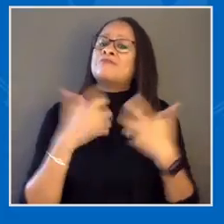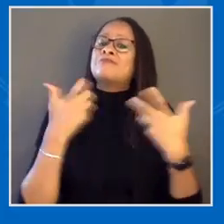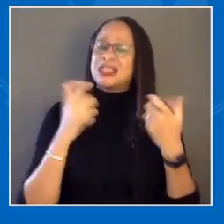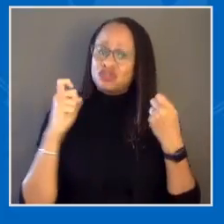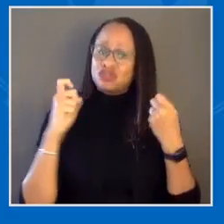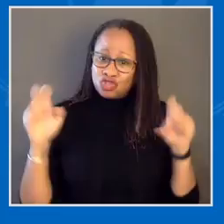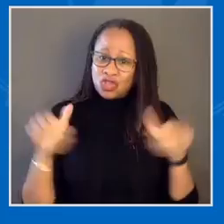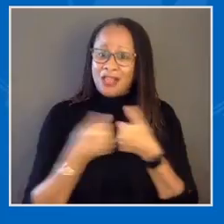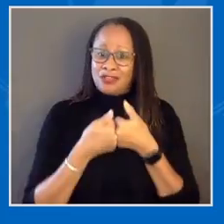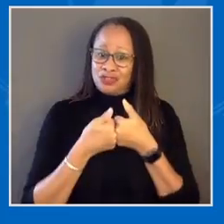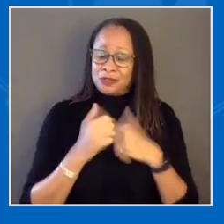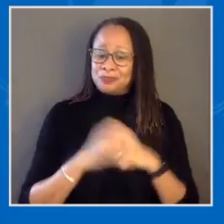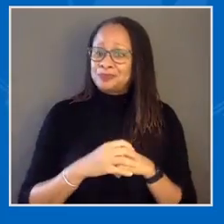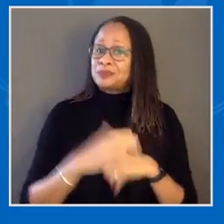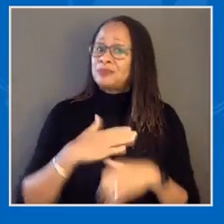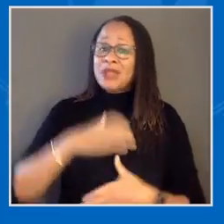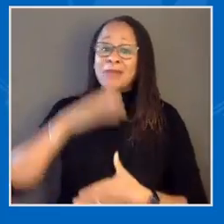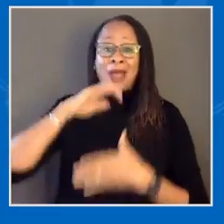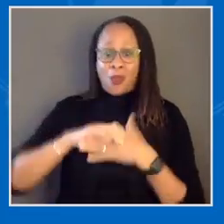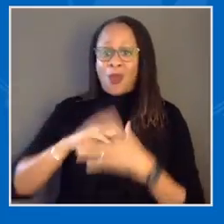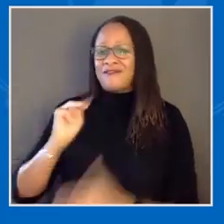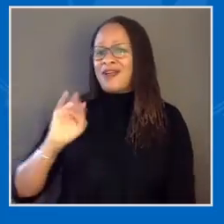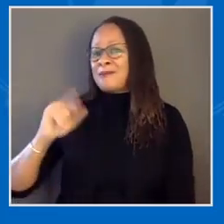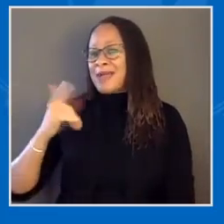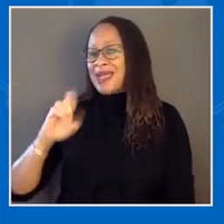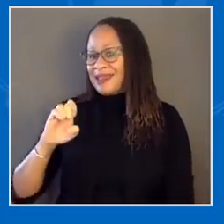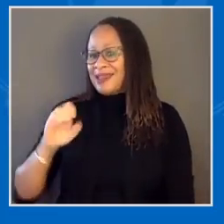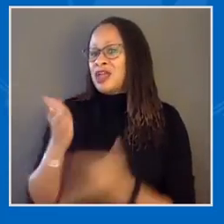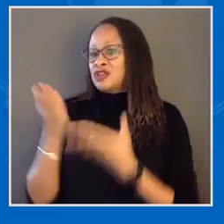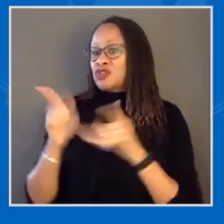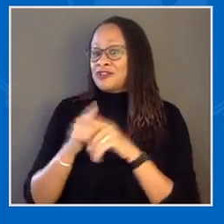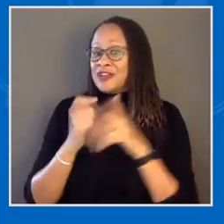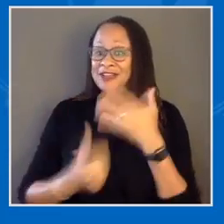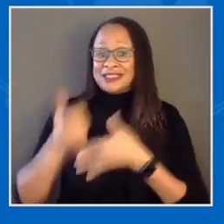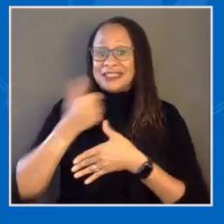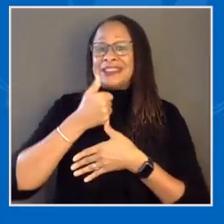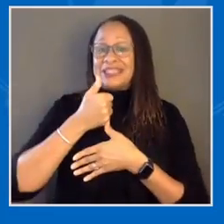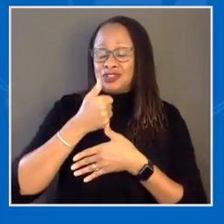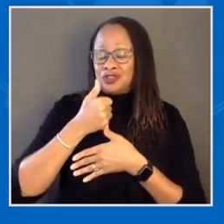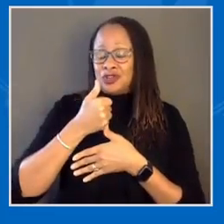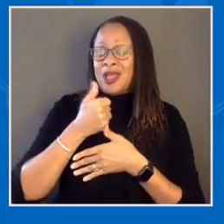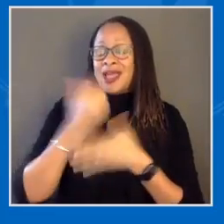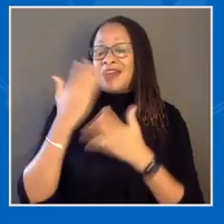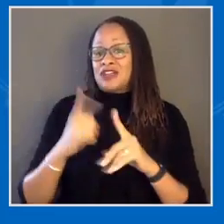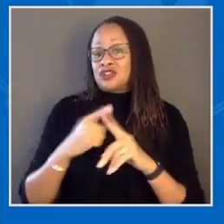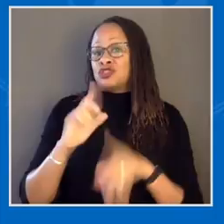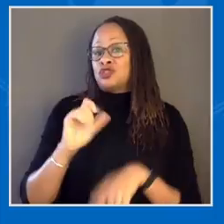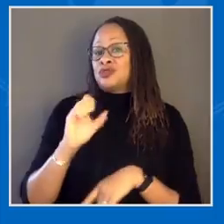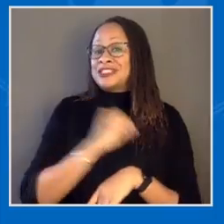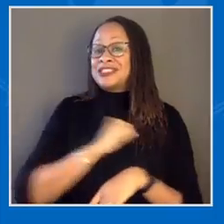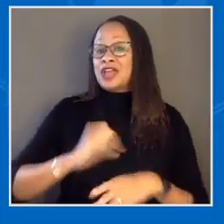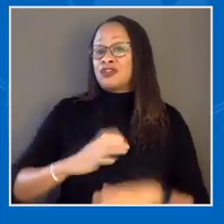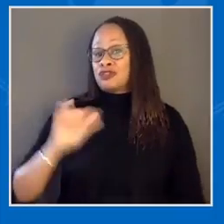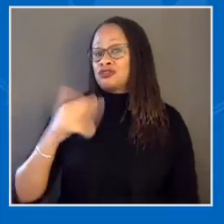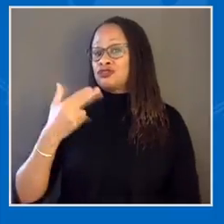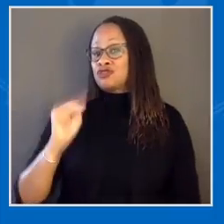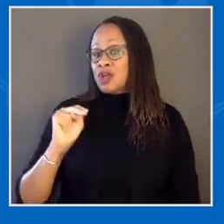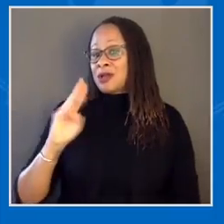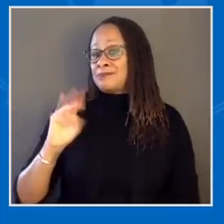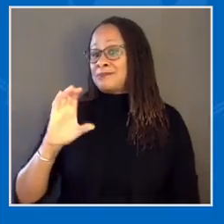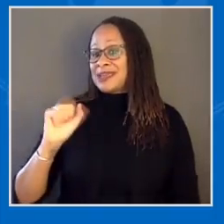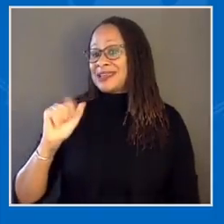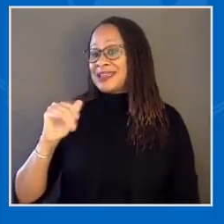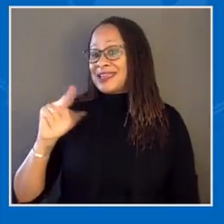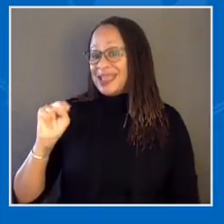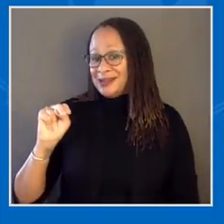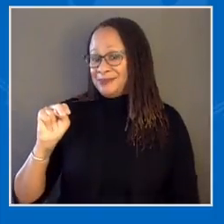of my life and my partner in all things, served as a senior advisor to Senator John McCain. She and I shared this commitment to common ground deep in